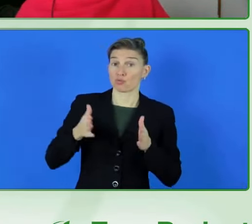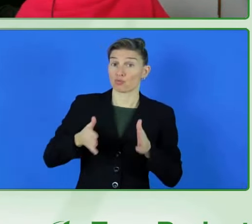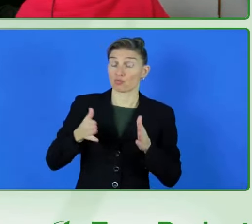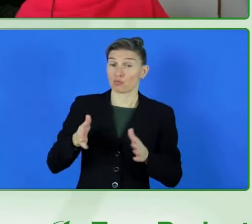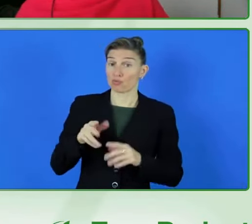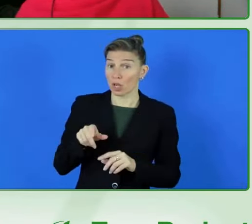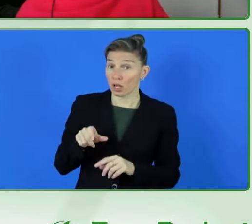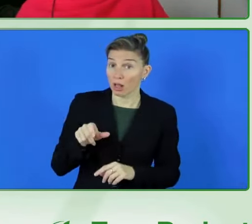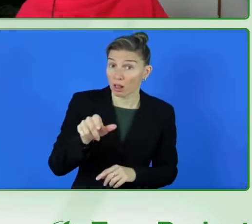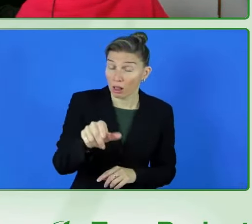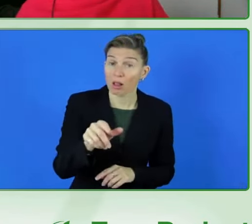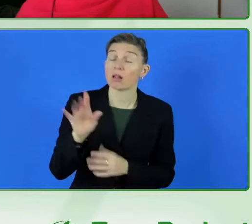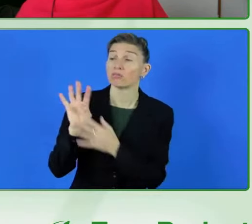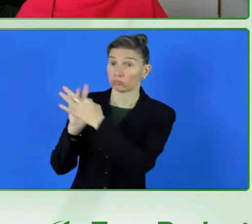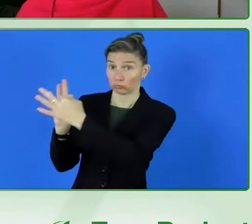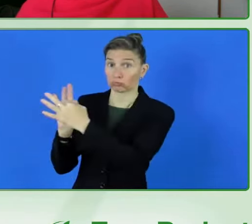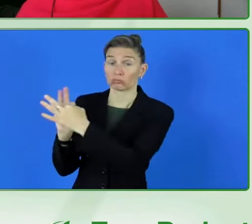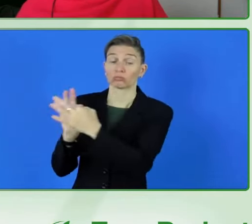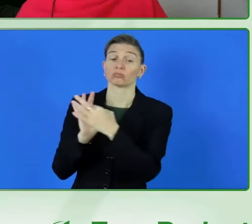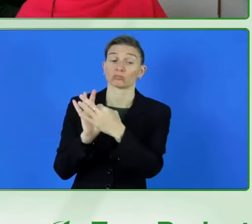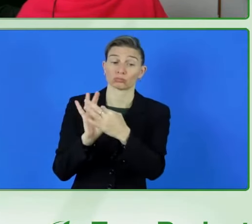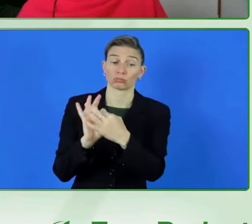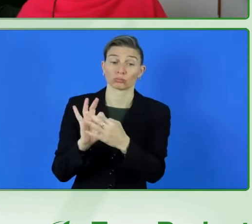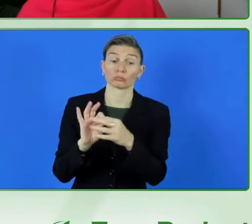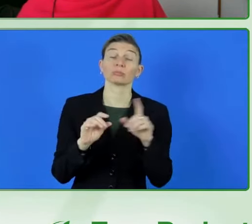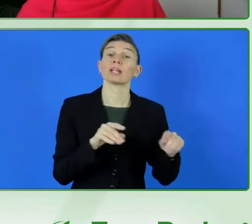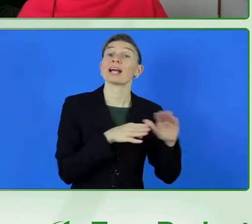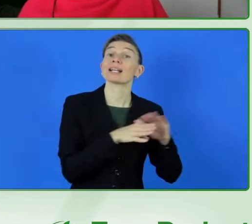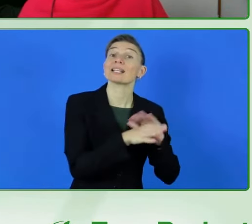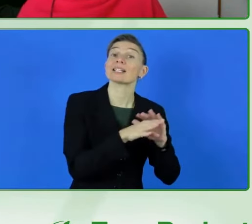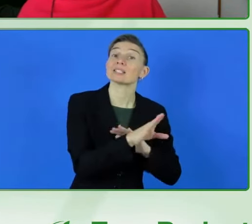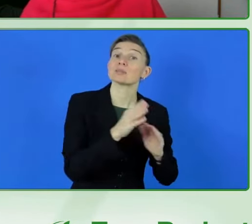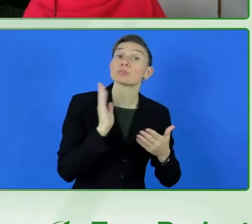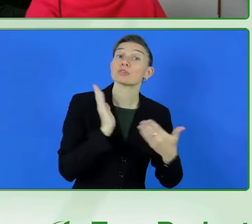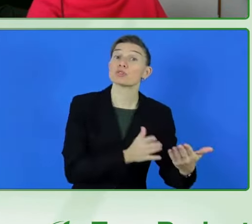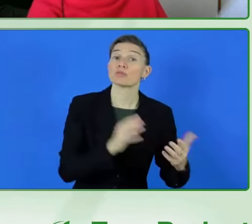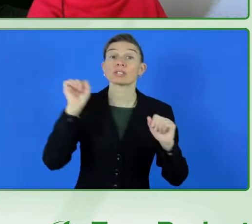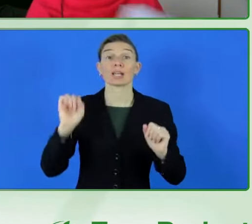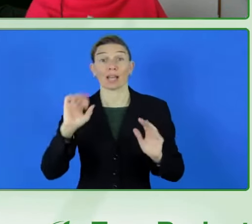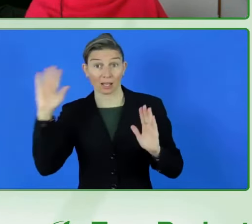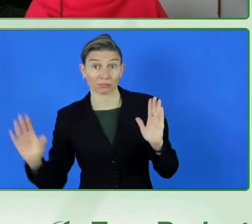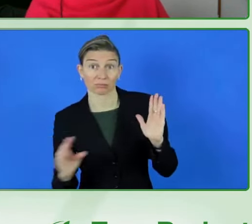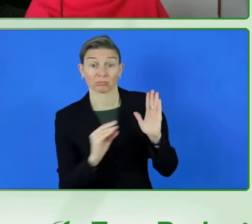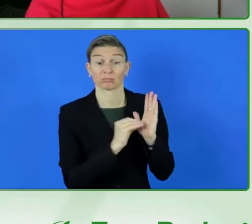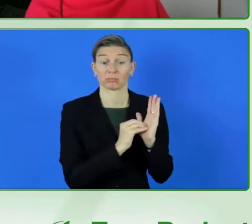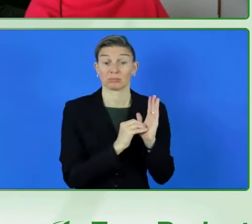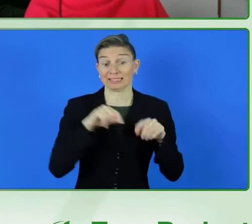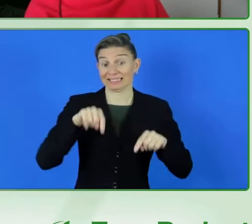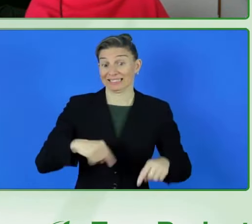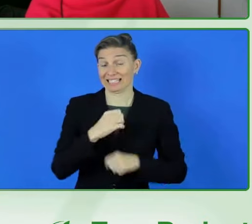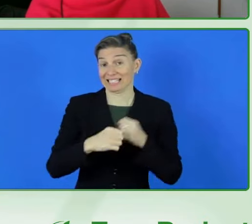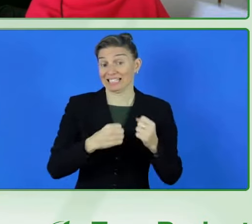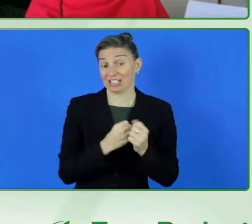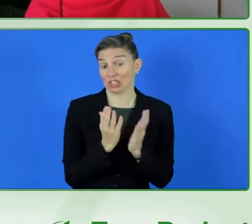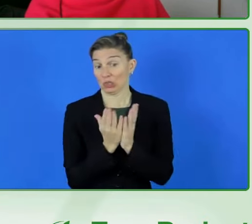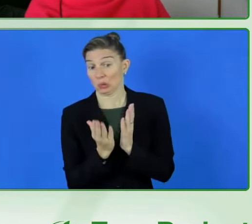added to the accessible service by the end of this year. We hope so.